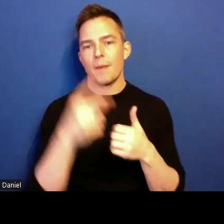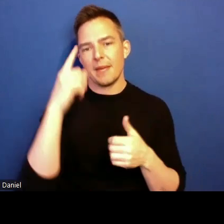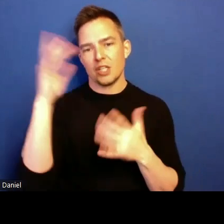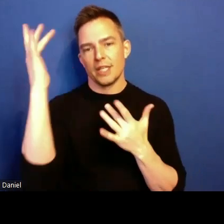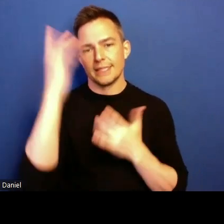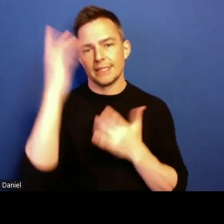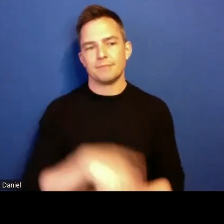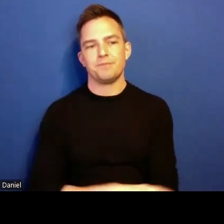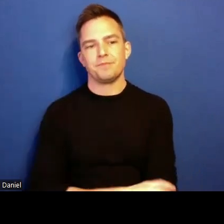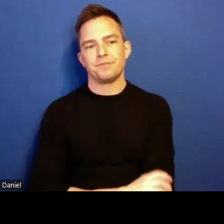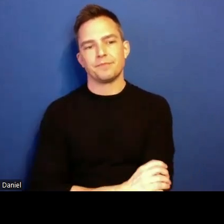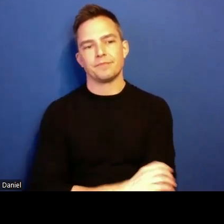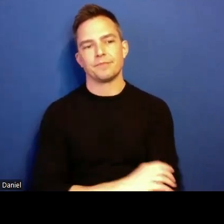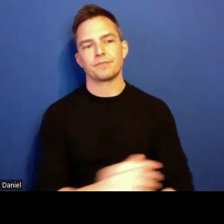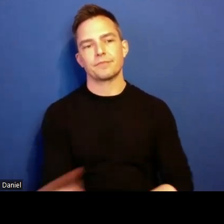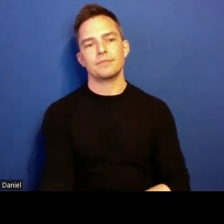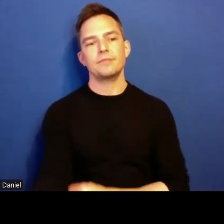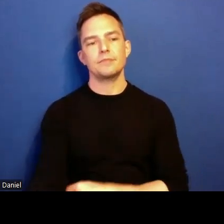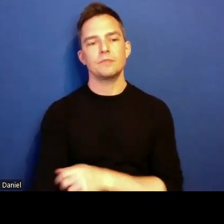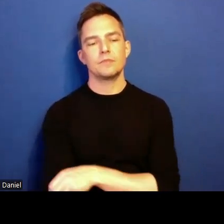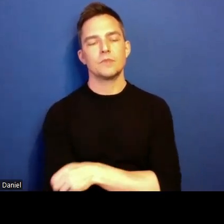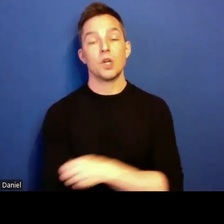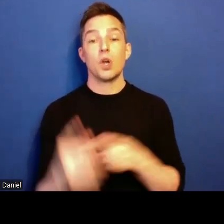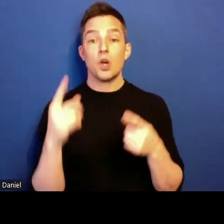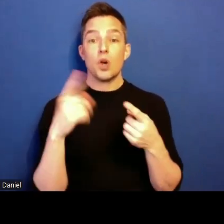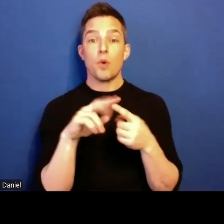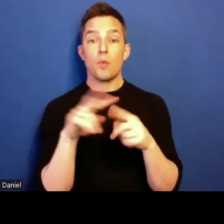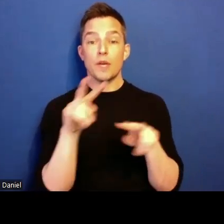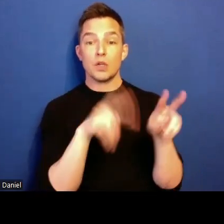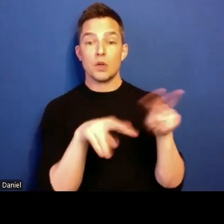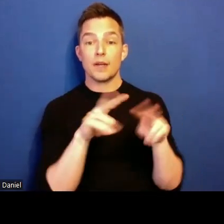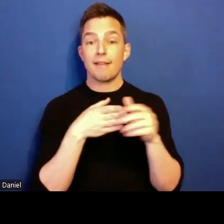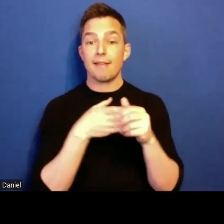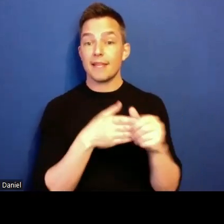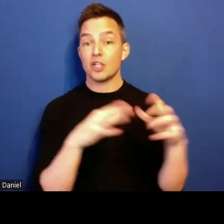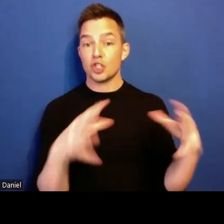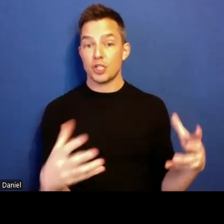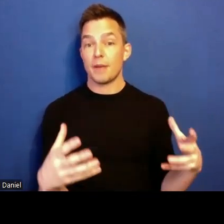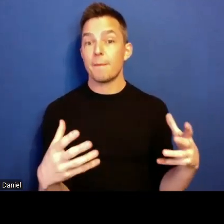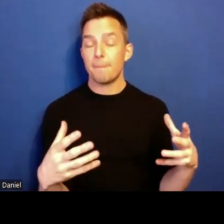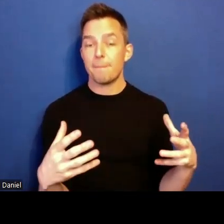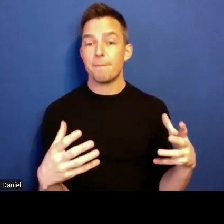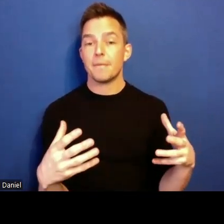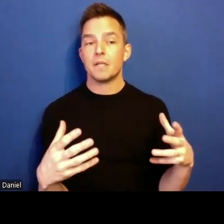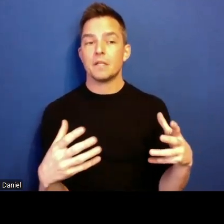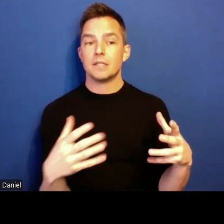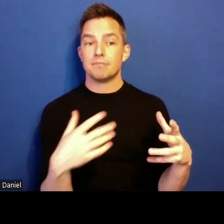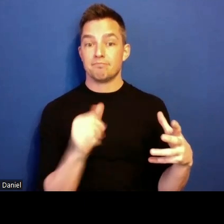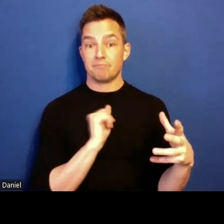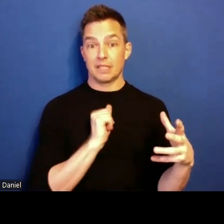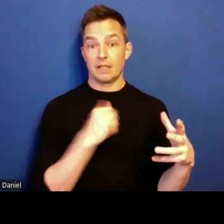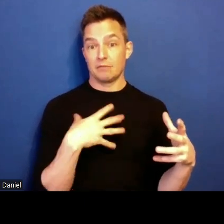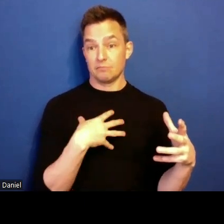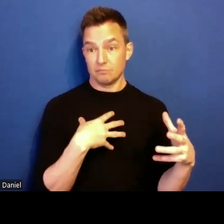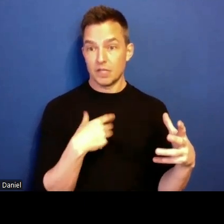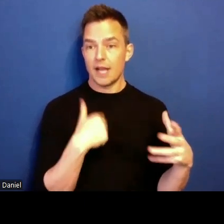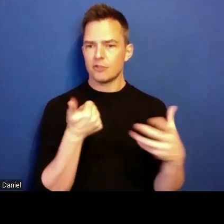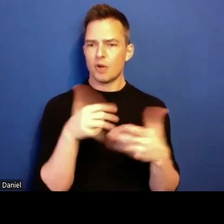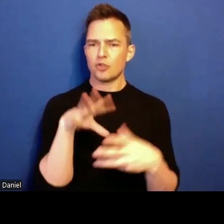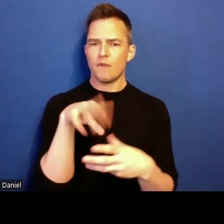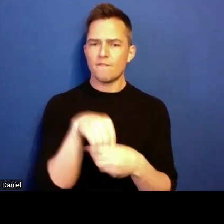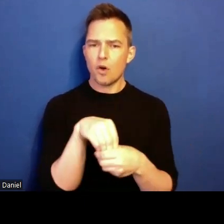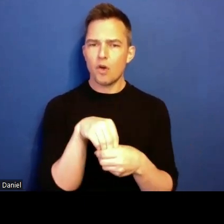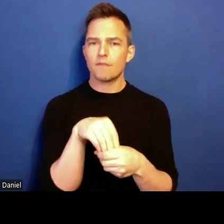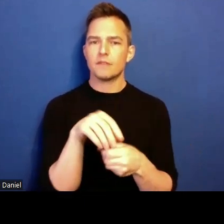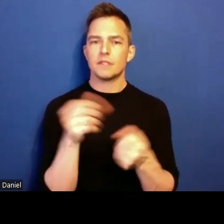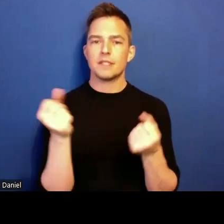illness. When we look at the leadership, and I myself, I try to be involved in